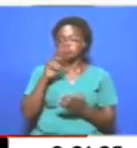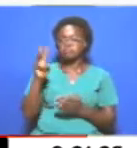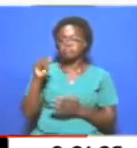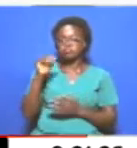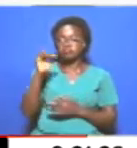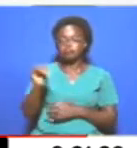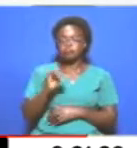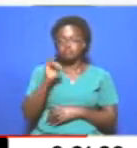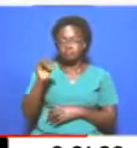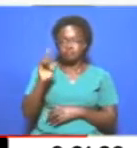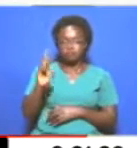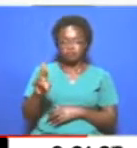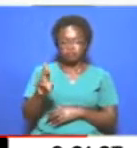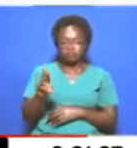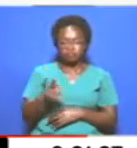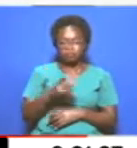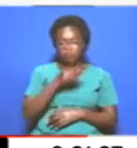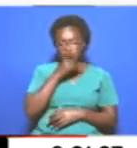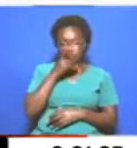biting drought,